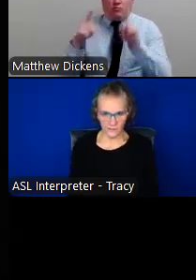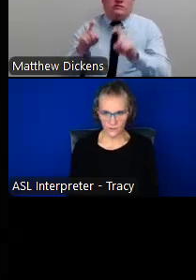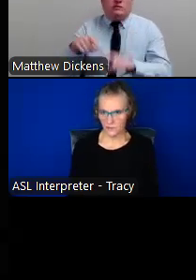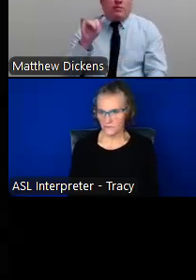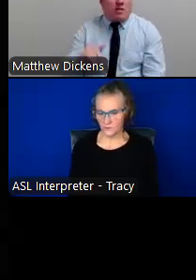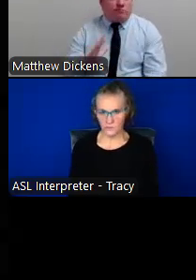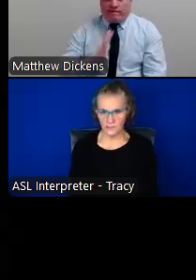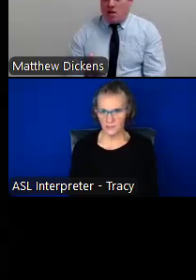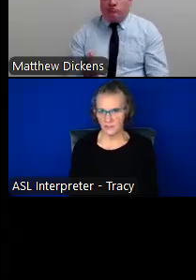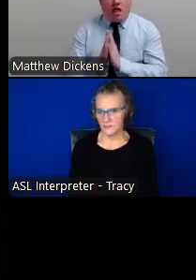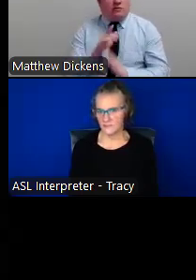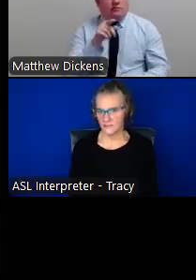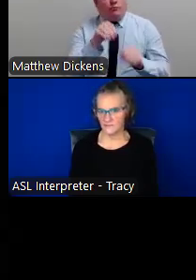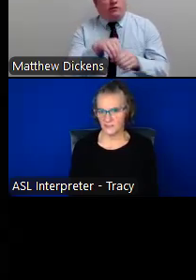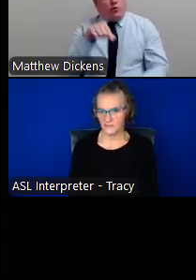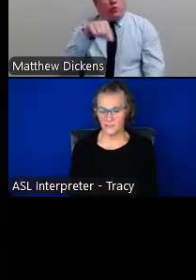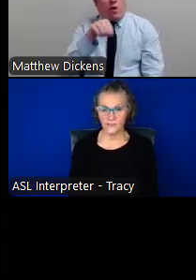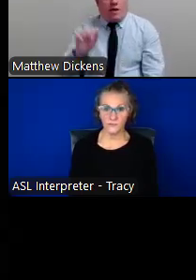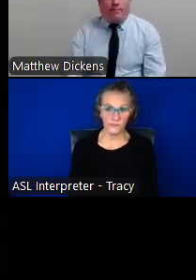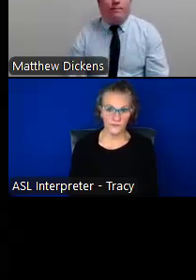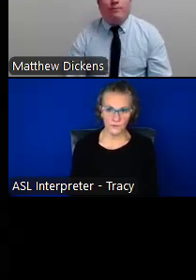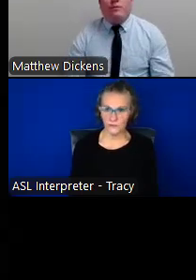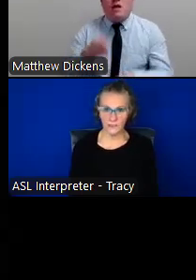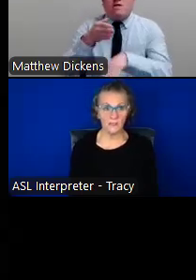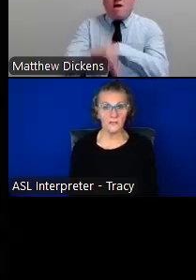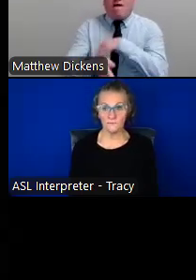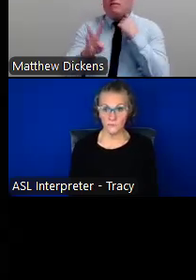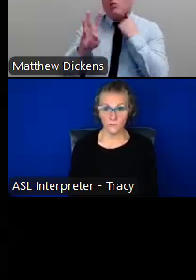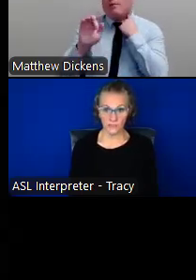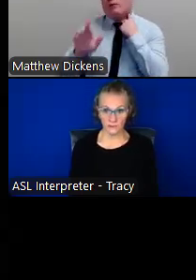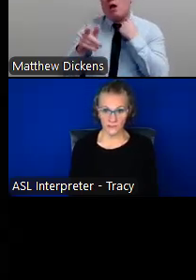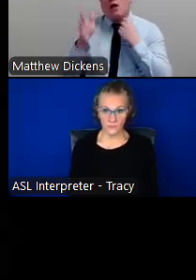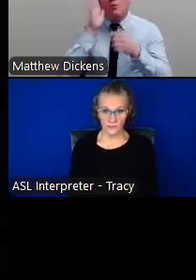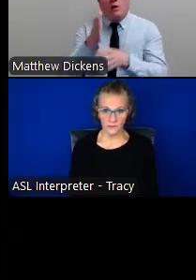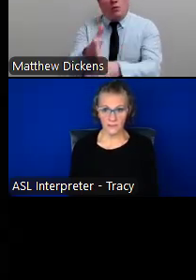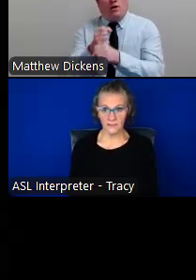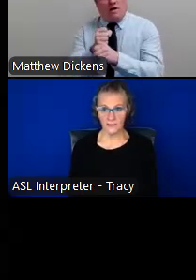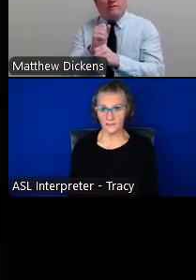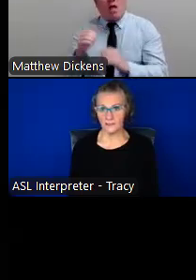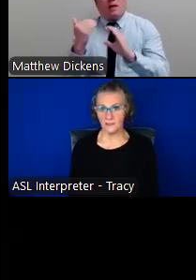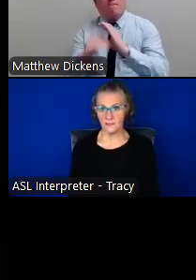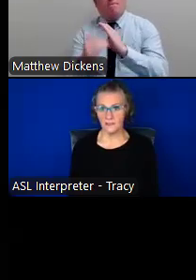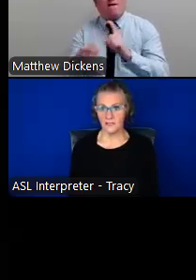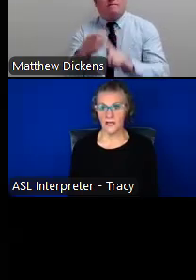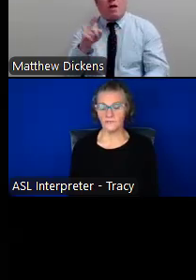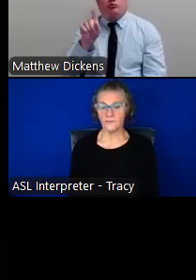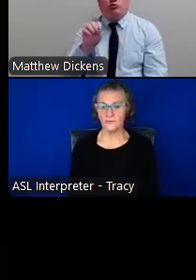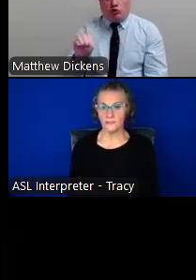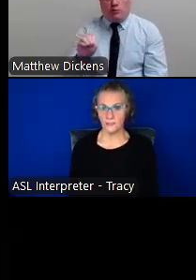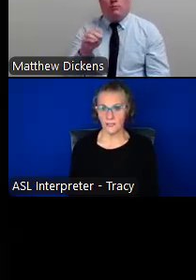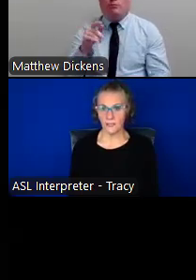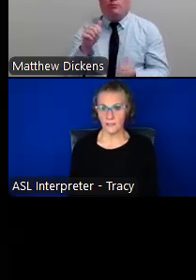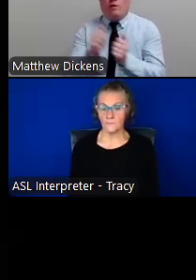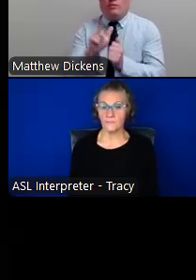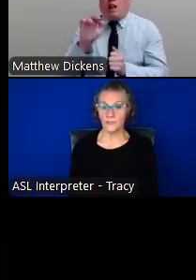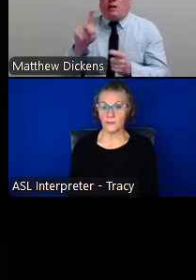the nature of the question and the specificity. So please use the Q&A for more generalized questions. And after